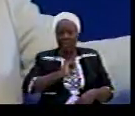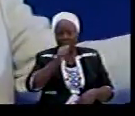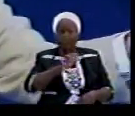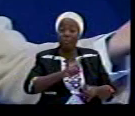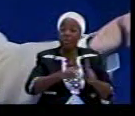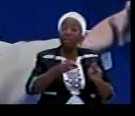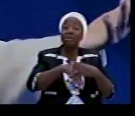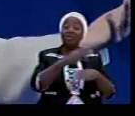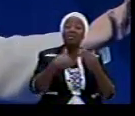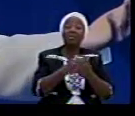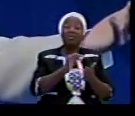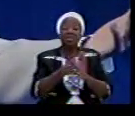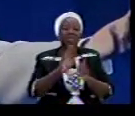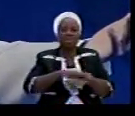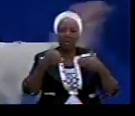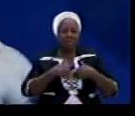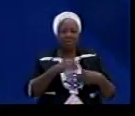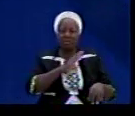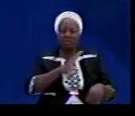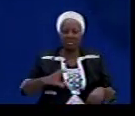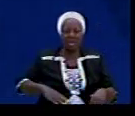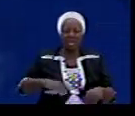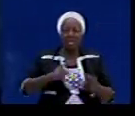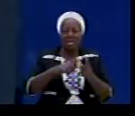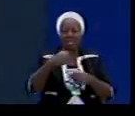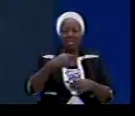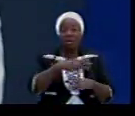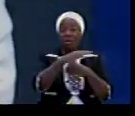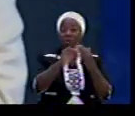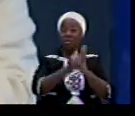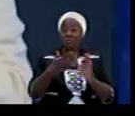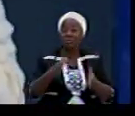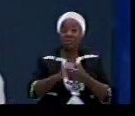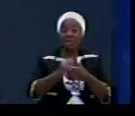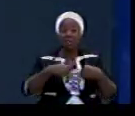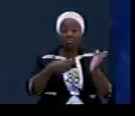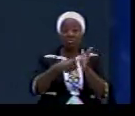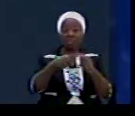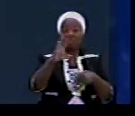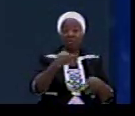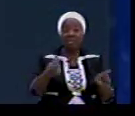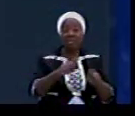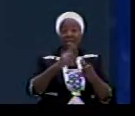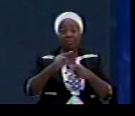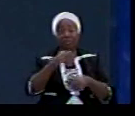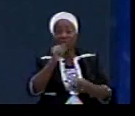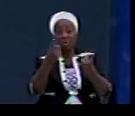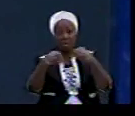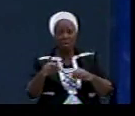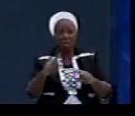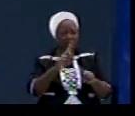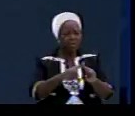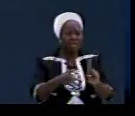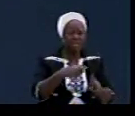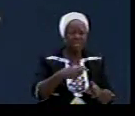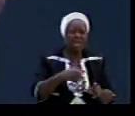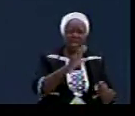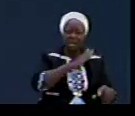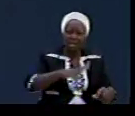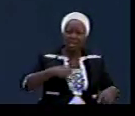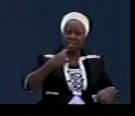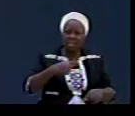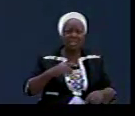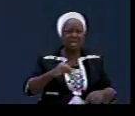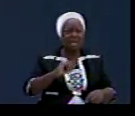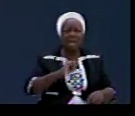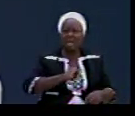those people who are sure of themselves and will not come, I came not to call the